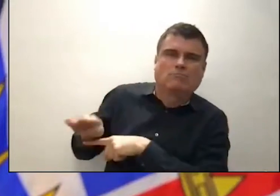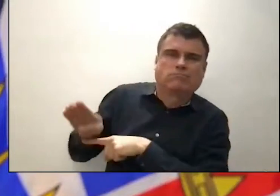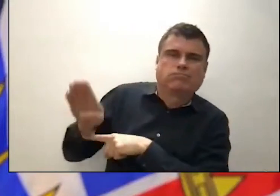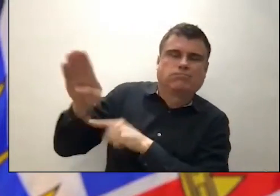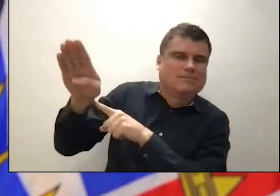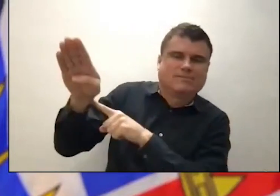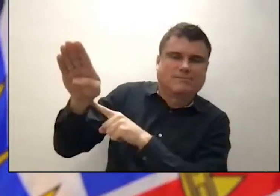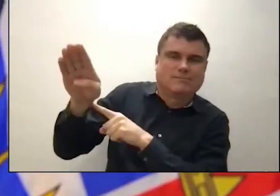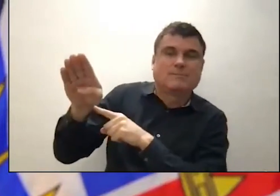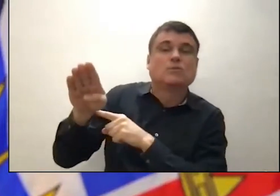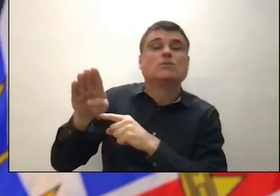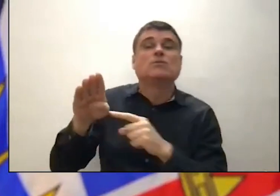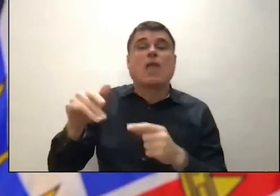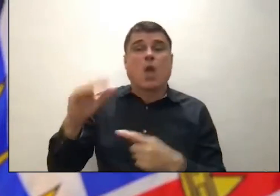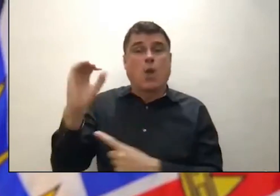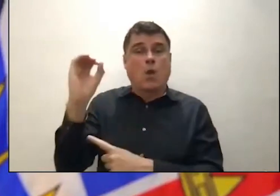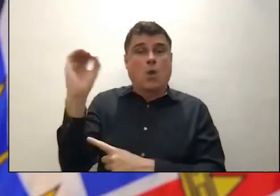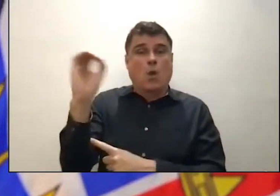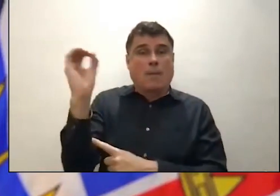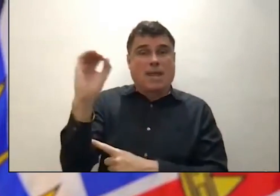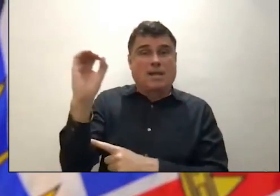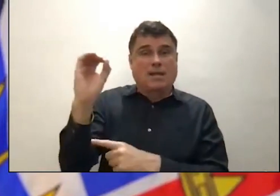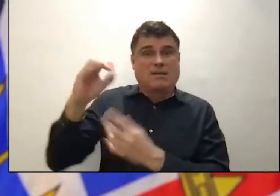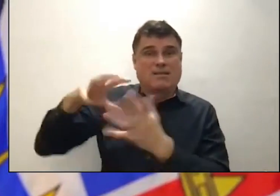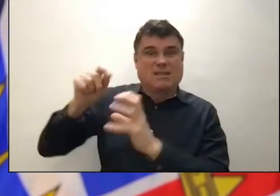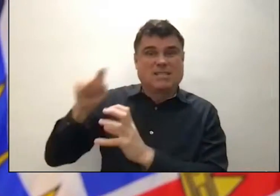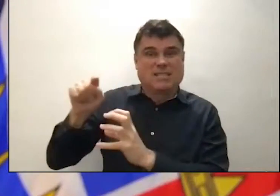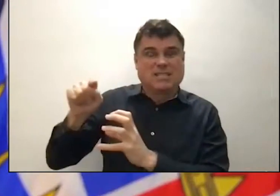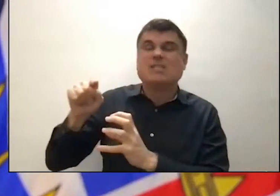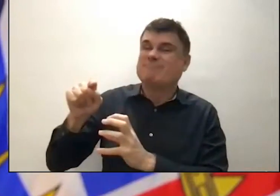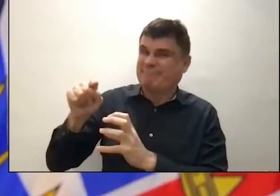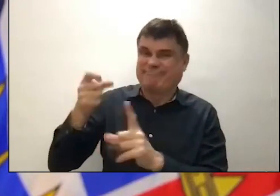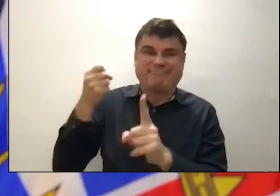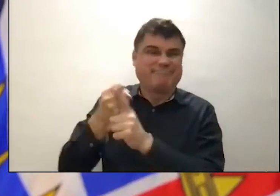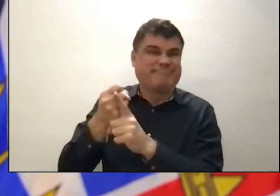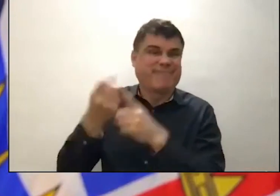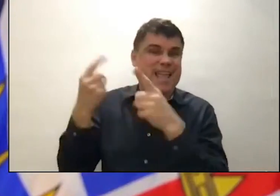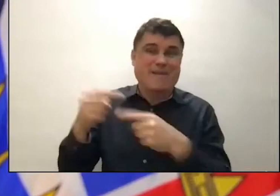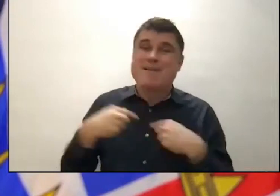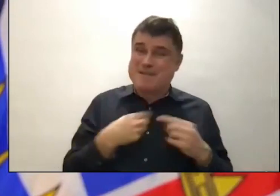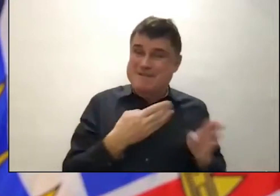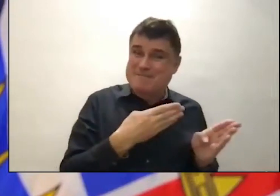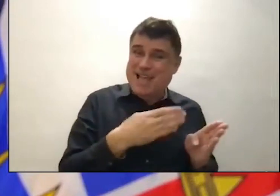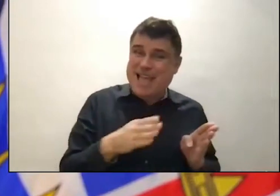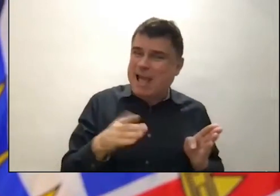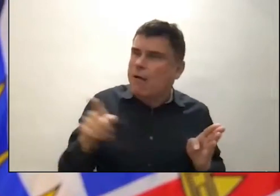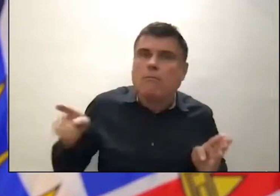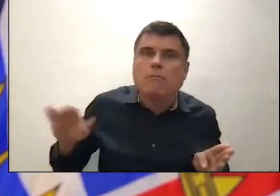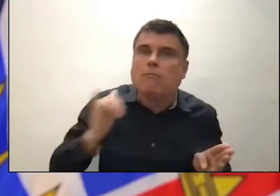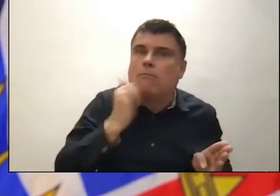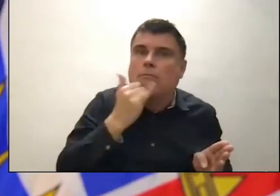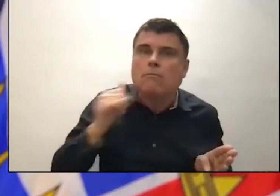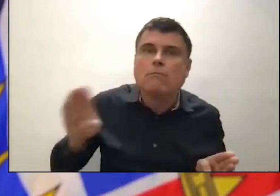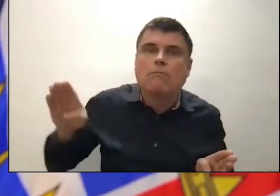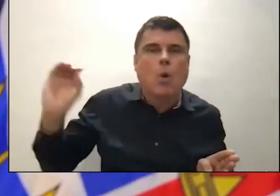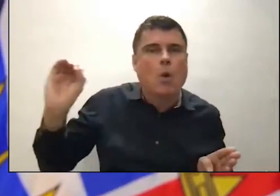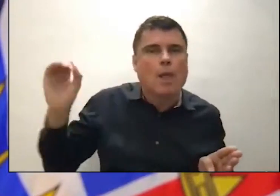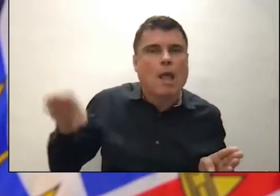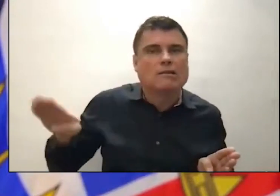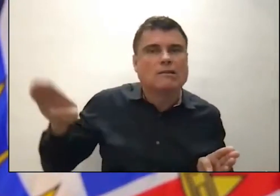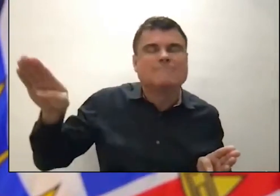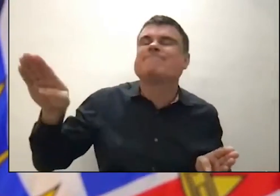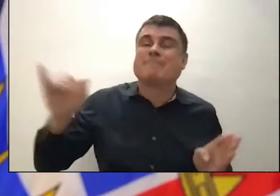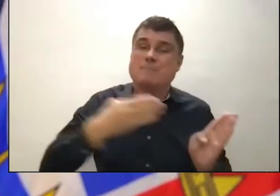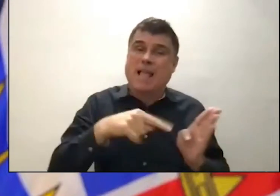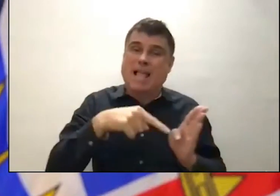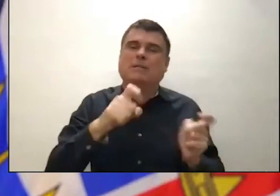that situation again. I recognize that this unrelenting uncertainty and this evolving